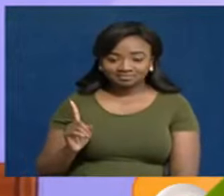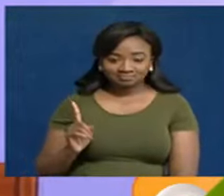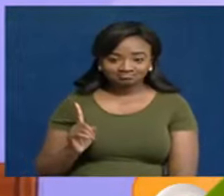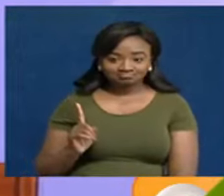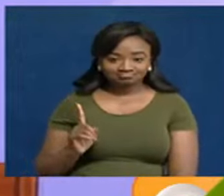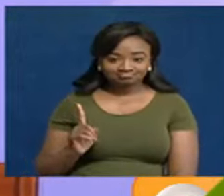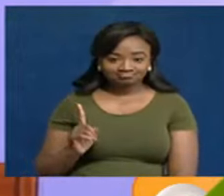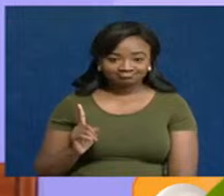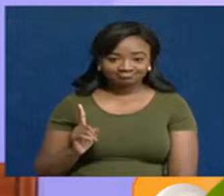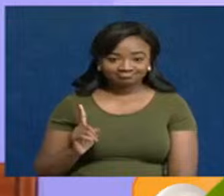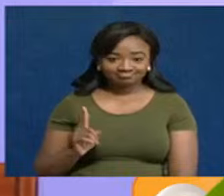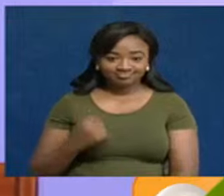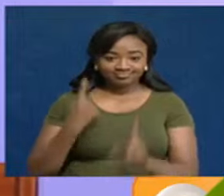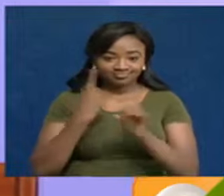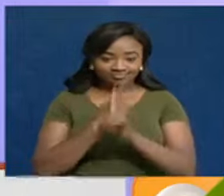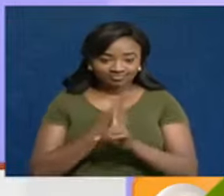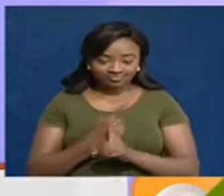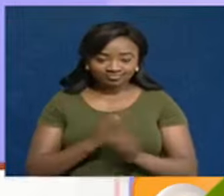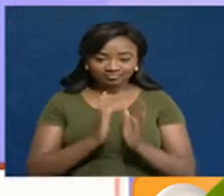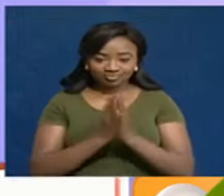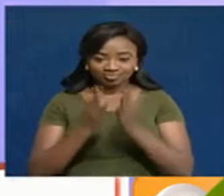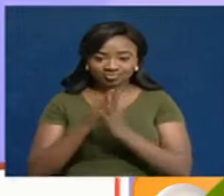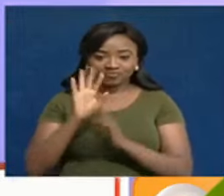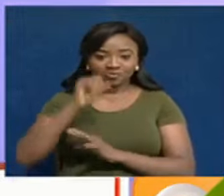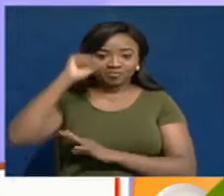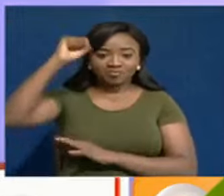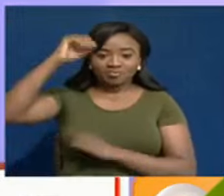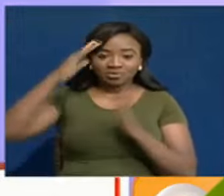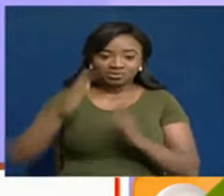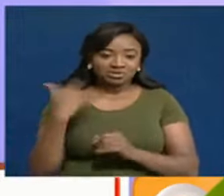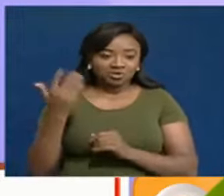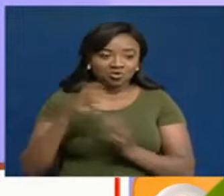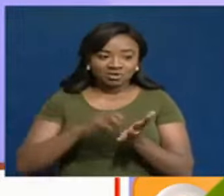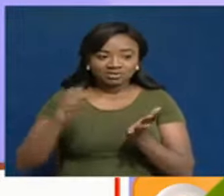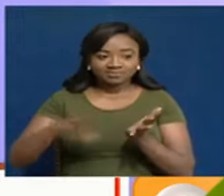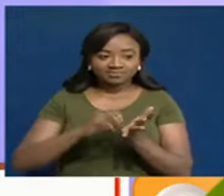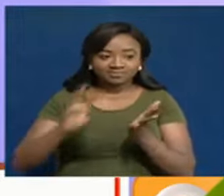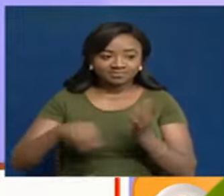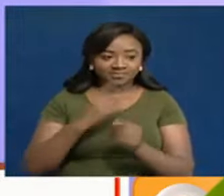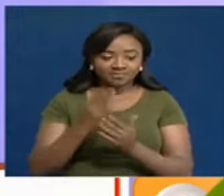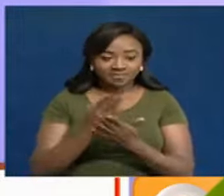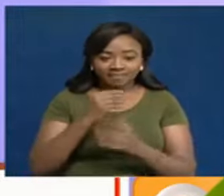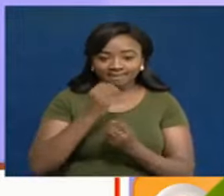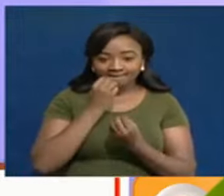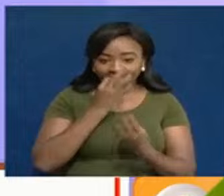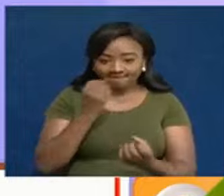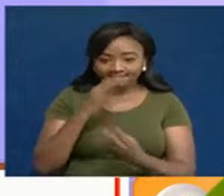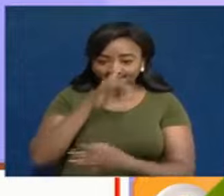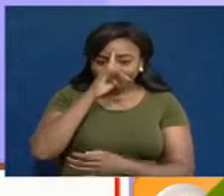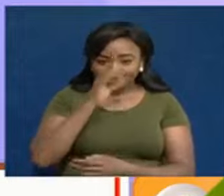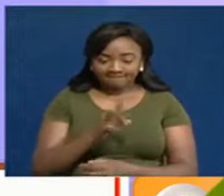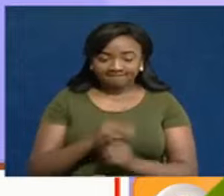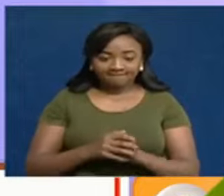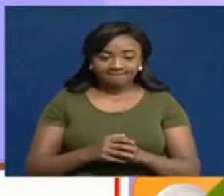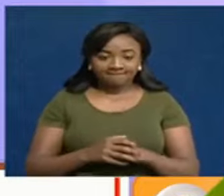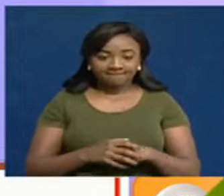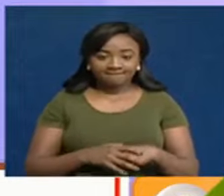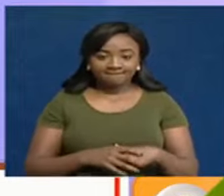memoirs by politicians tend to hide or leave out a lot of detail that are in the